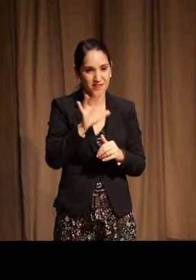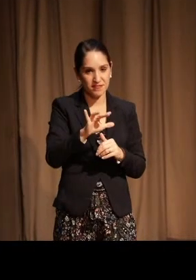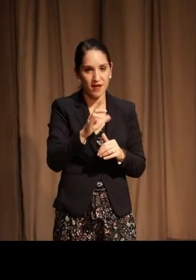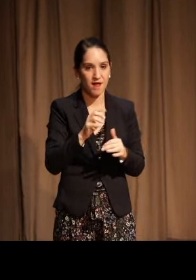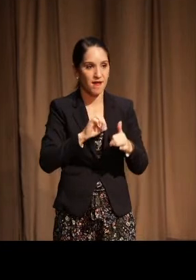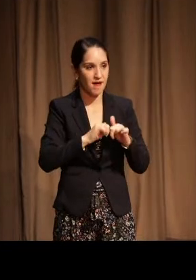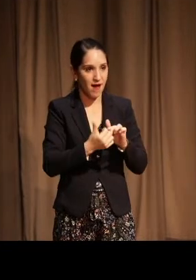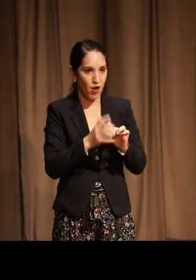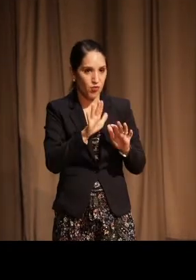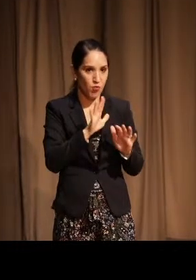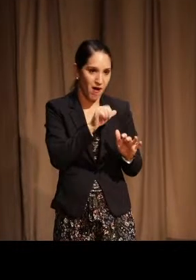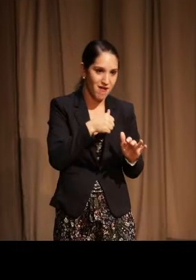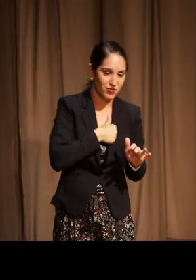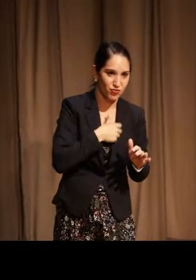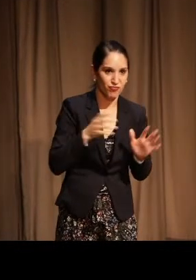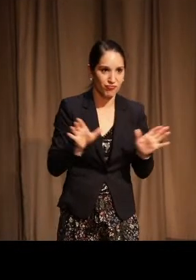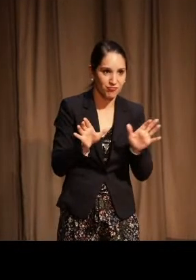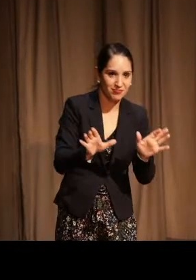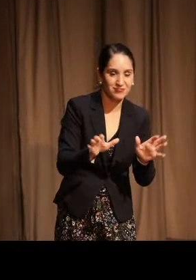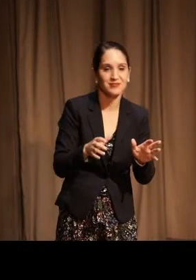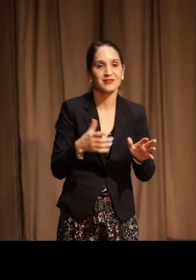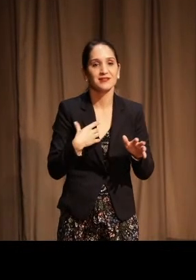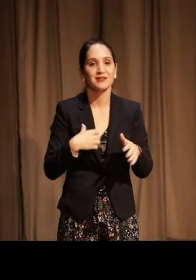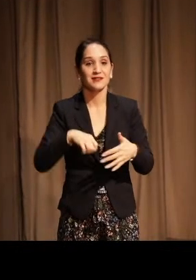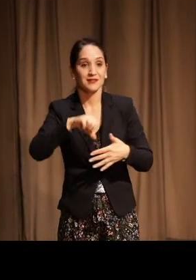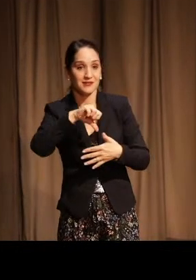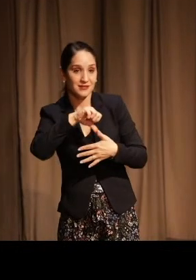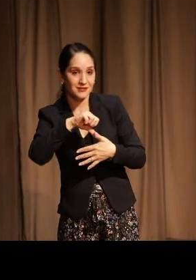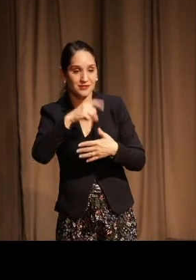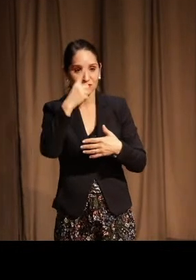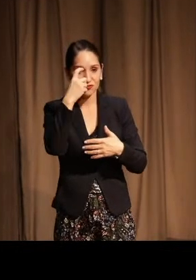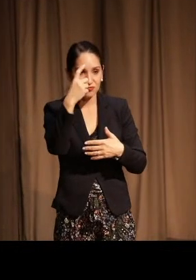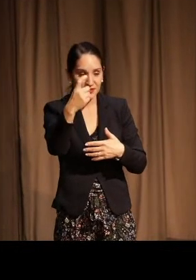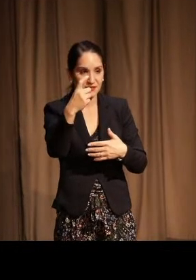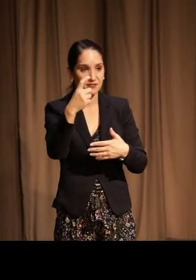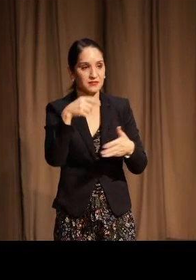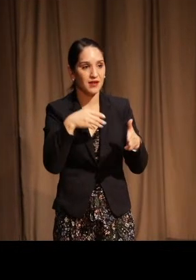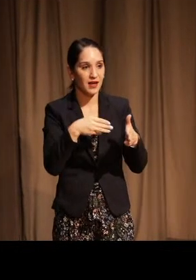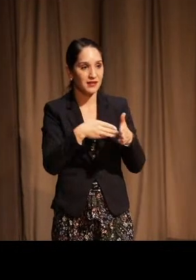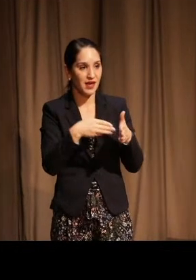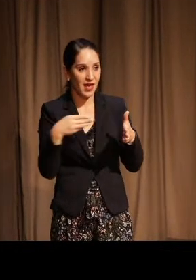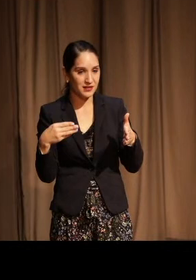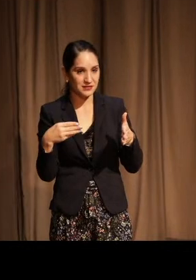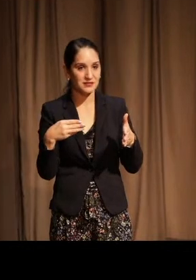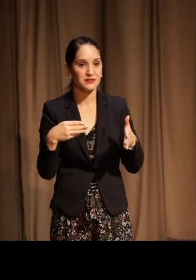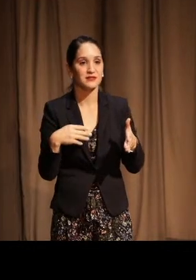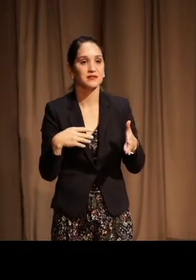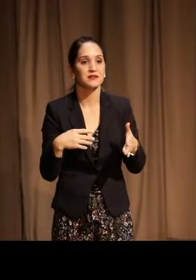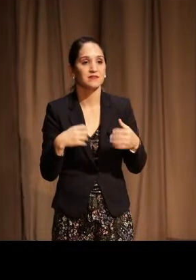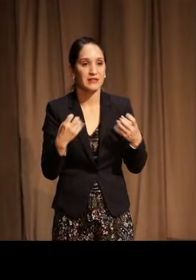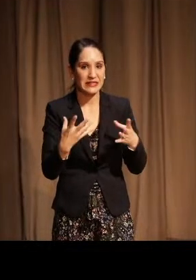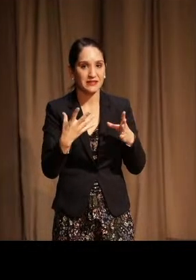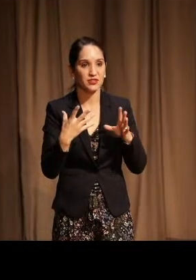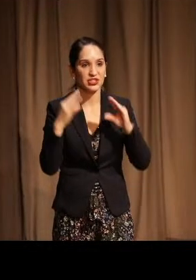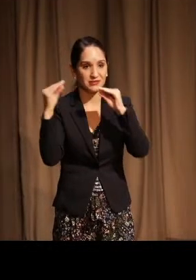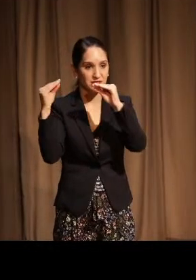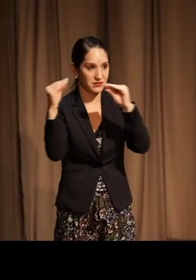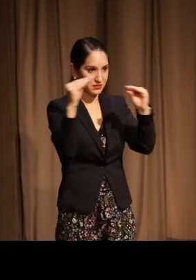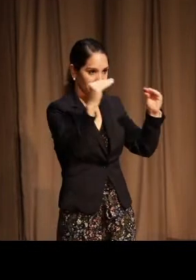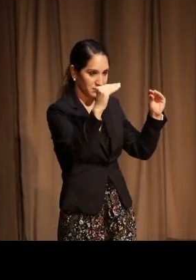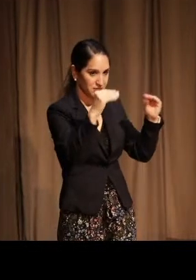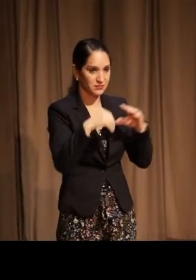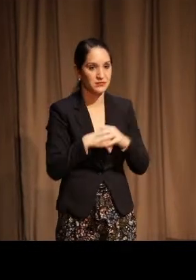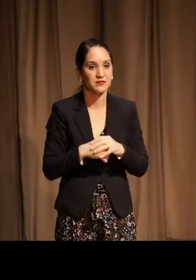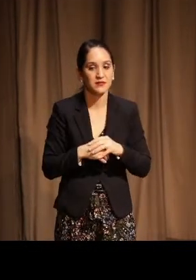So I understand that South American dreams goes against of neoliberalism thoughts. Is